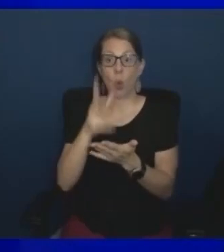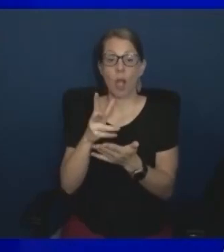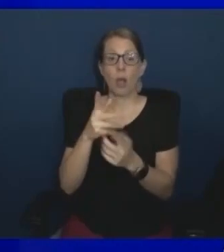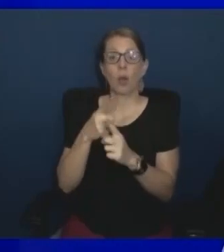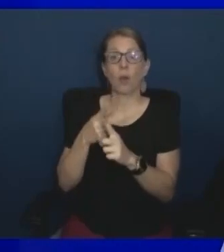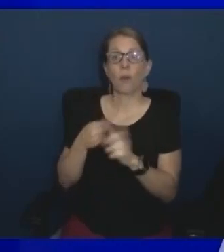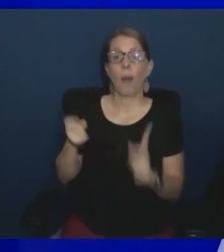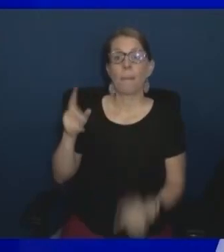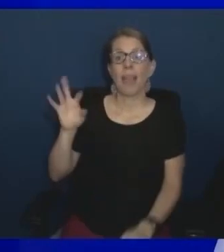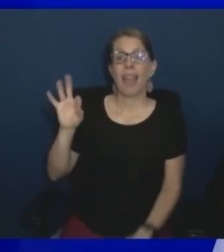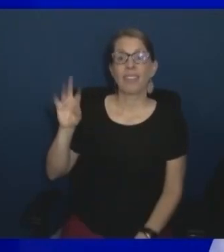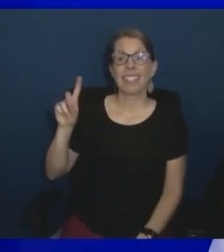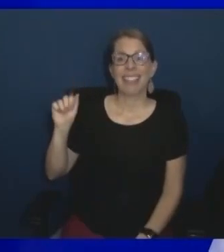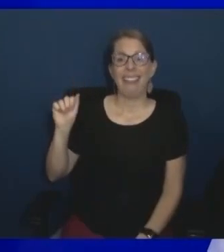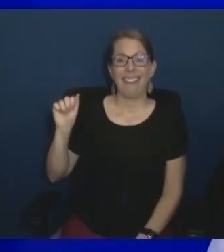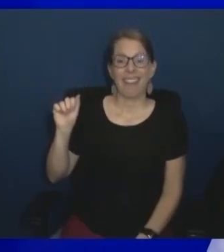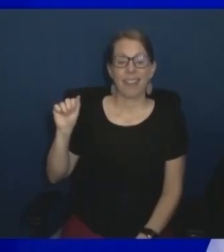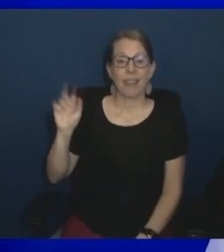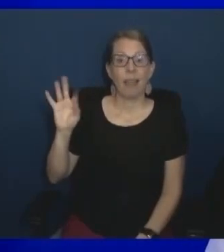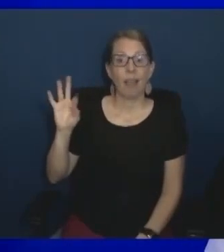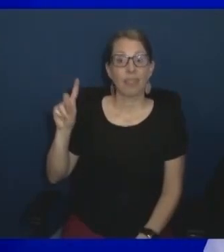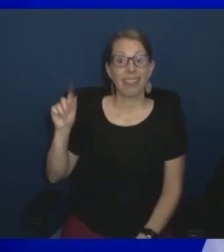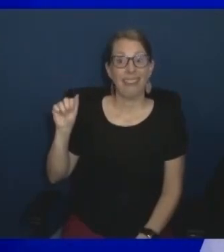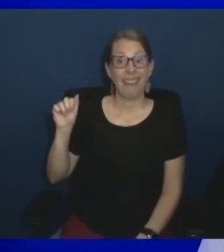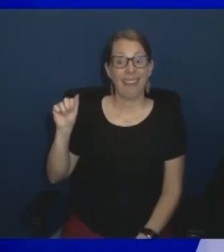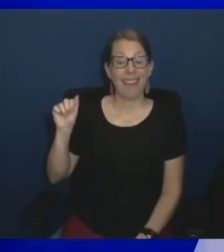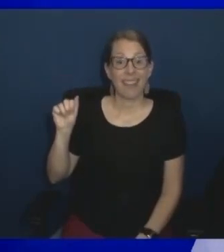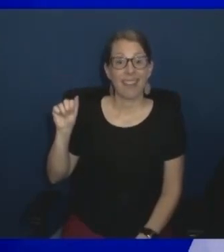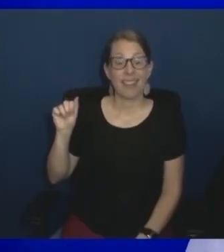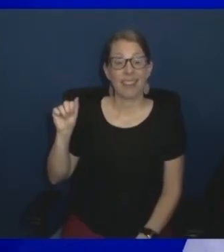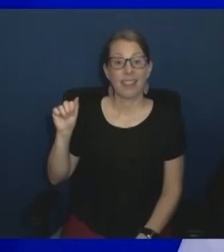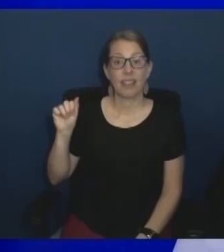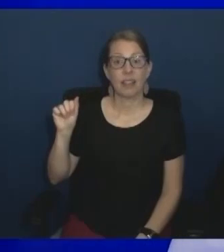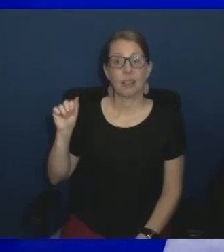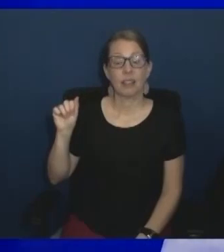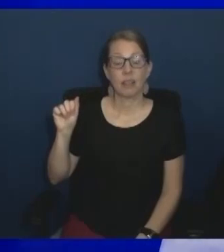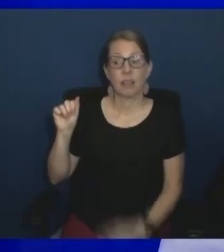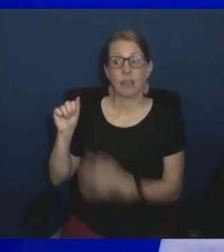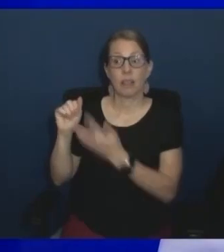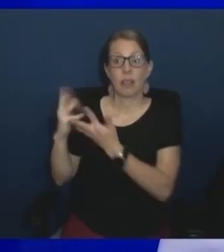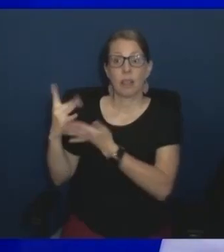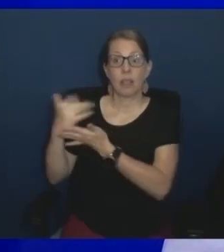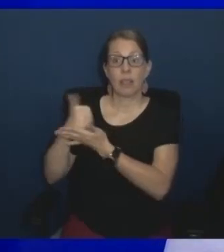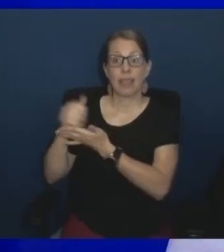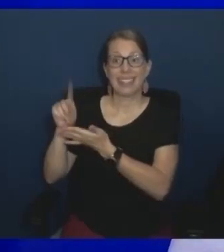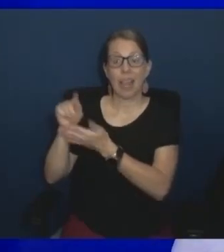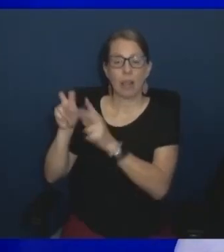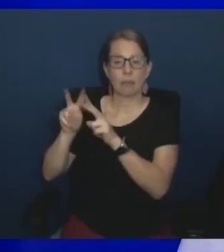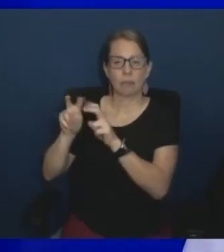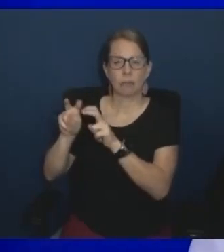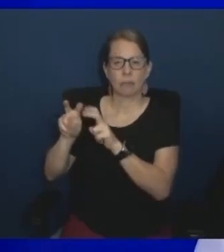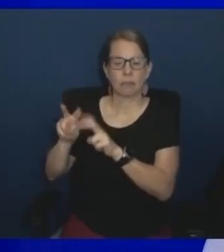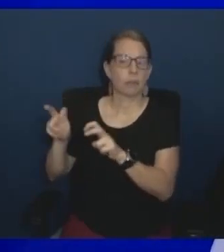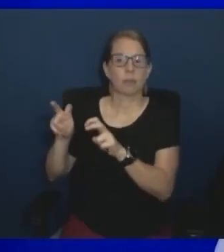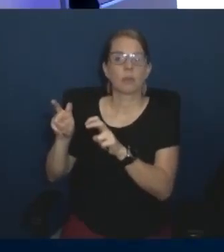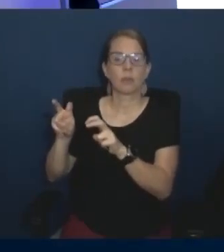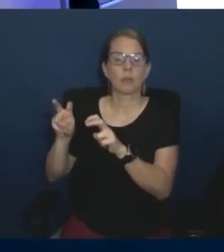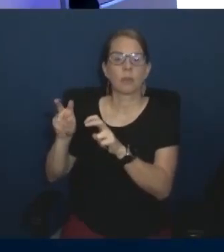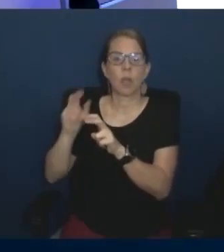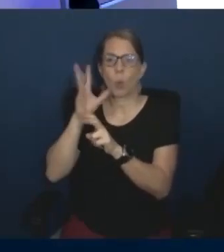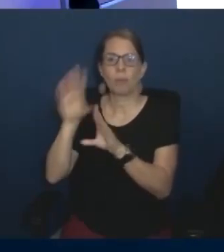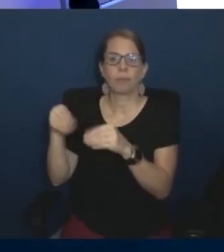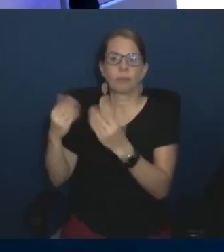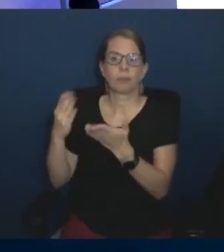FDA once the FDA gets all of the data and analyzes all of that data. Okay, so Chelsea